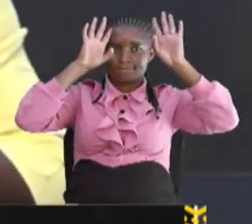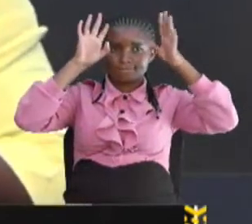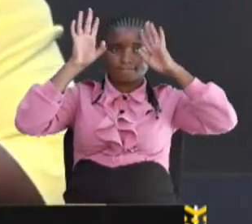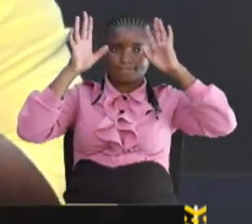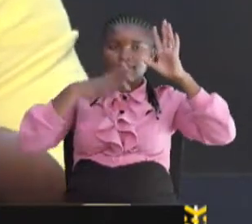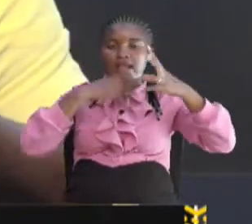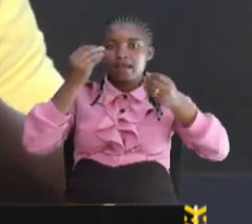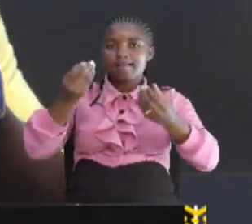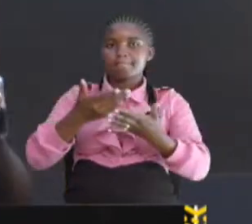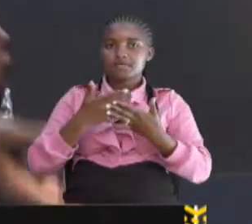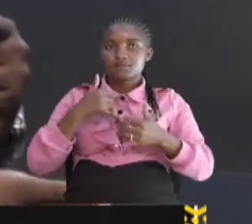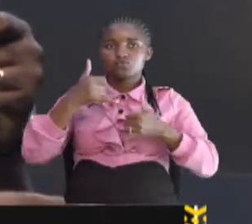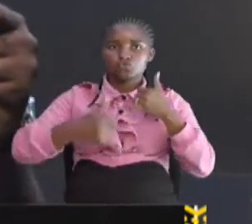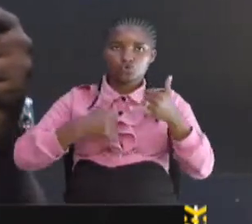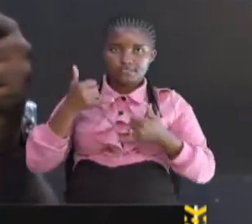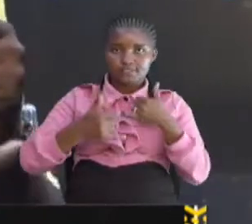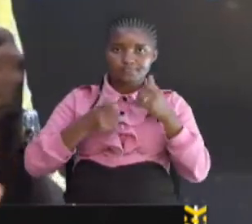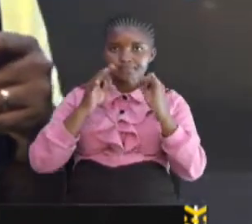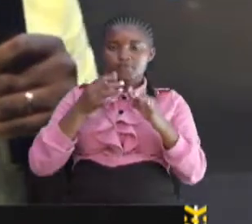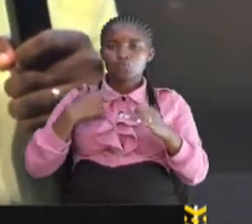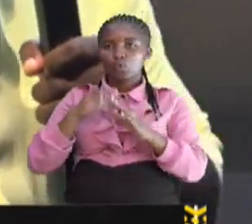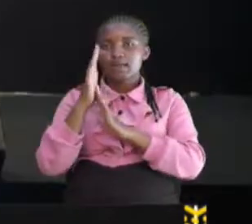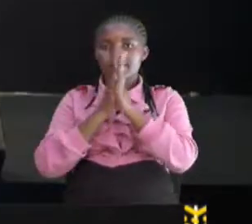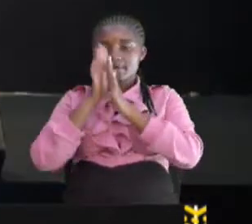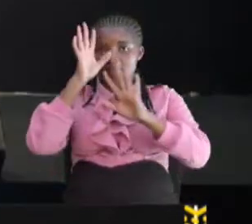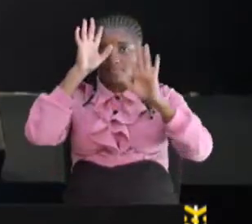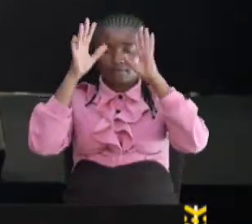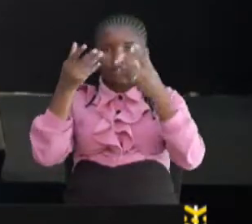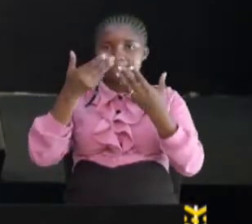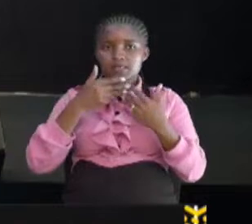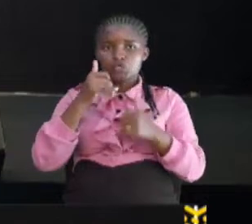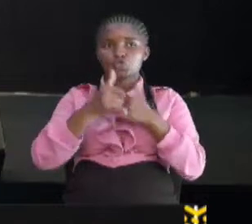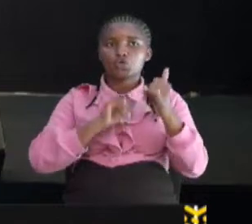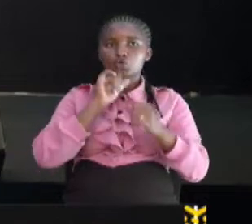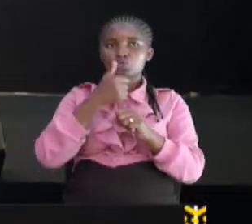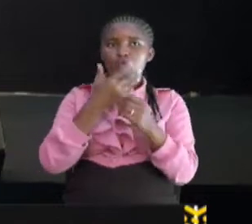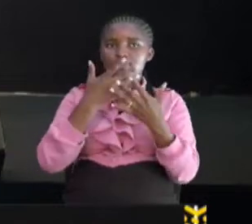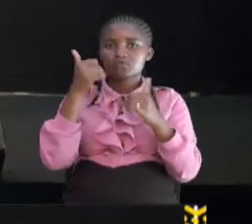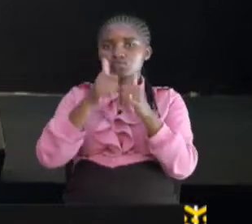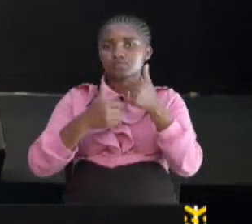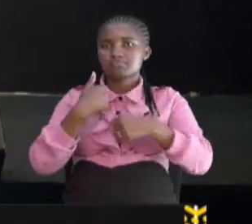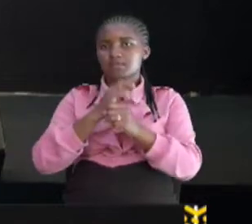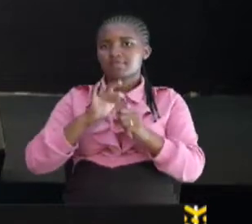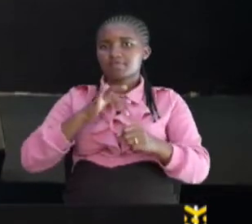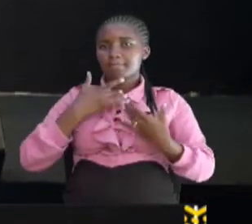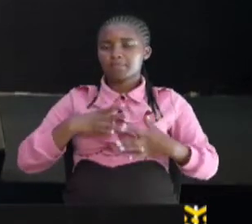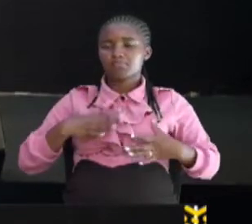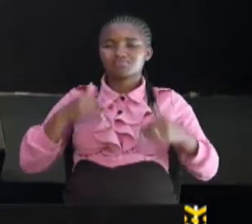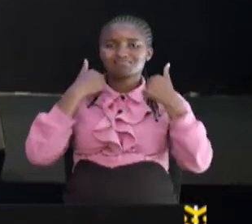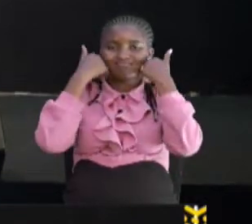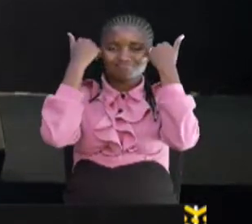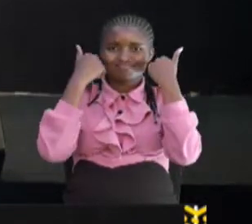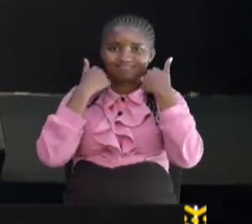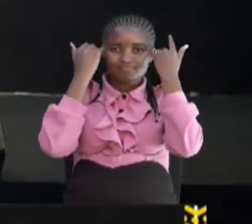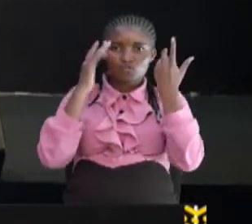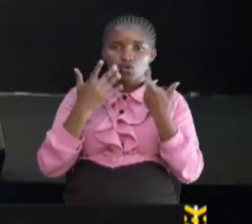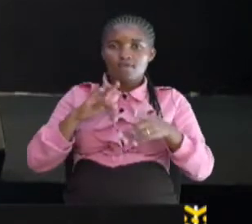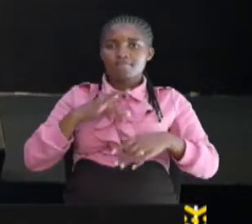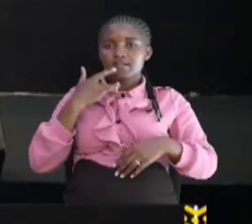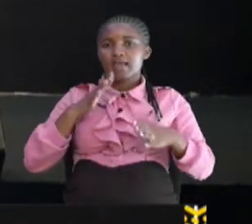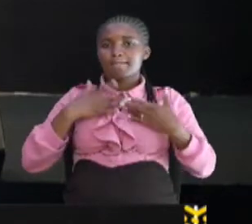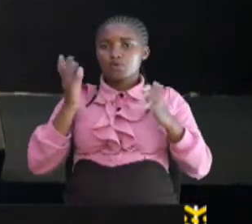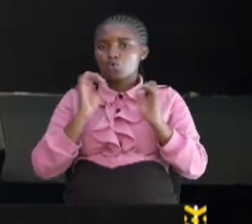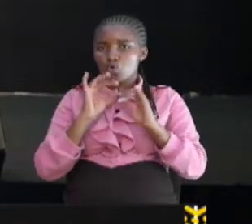and bring joy. So if you're inspiring creativity and bringing joy, you don't want to do stuff that will make people feel depressed, feel unhappy, feel unwanted